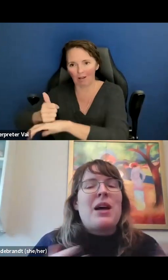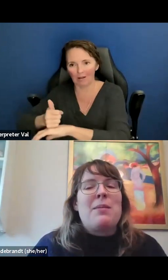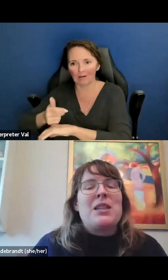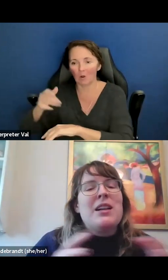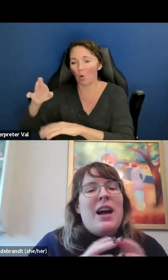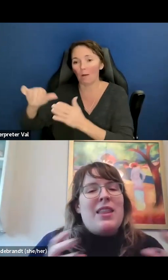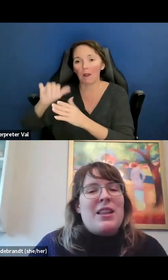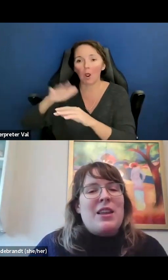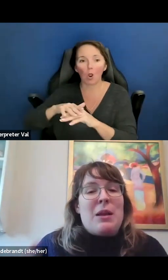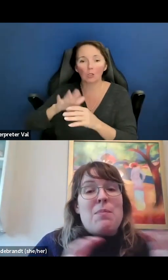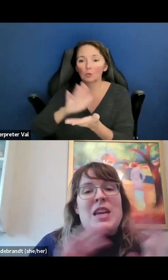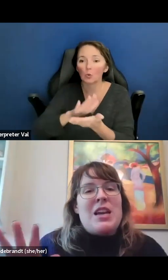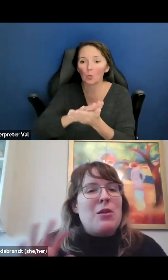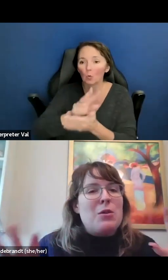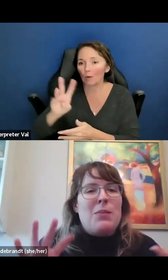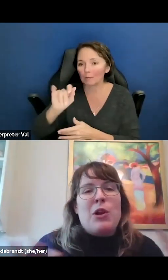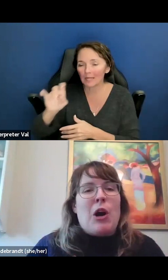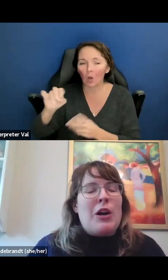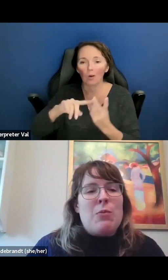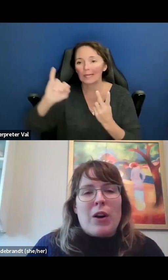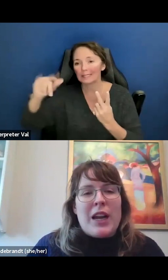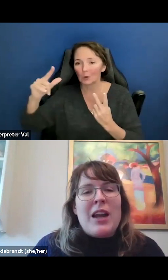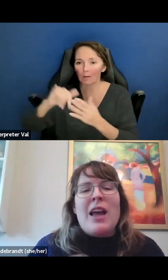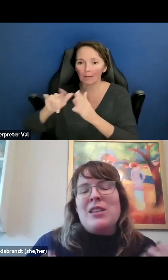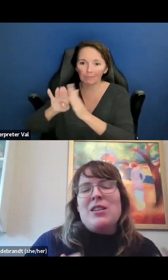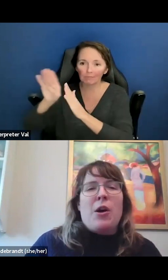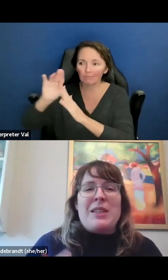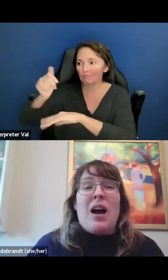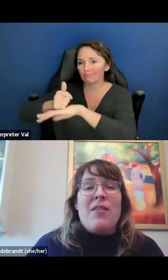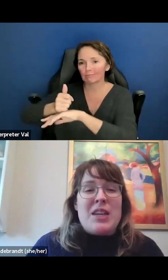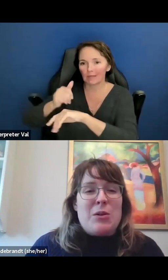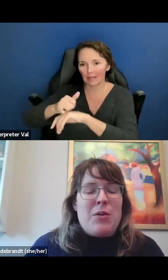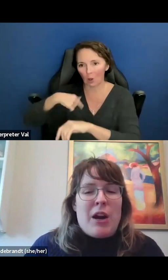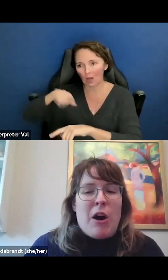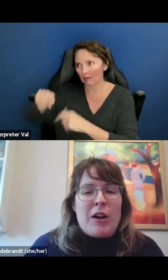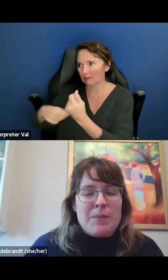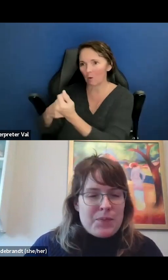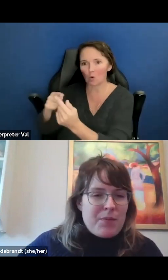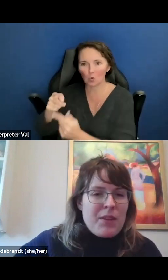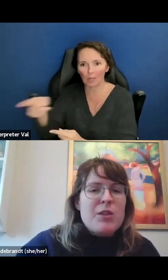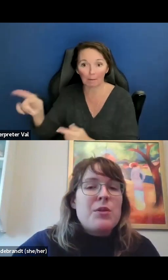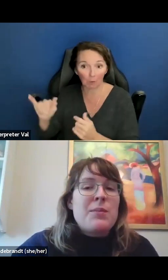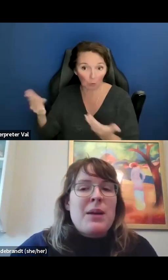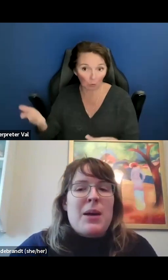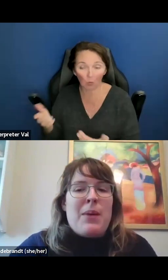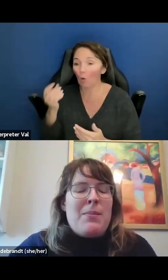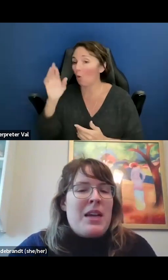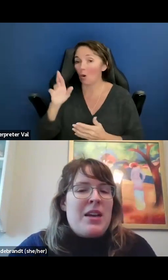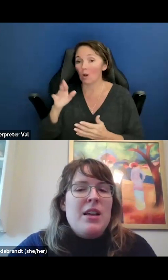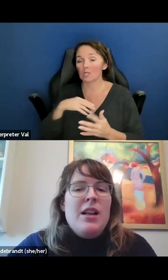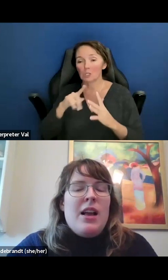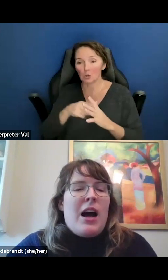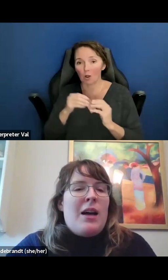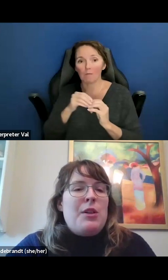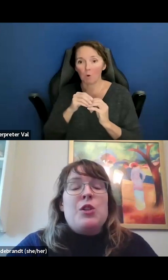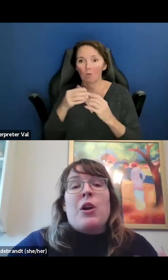So sometimes I think there can be those people that are already working, and it's not always obvious who they are. So sometimes that might